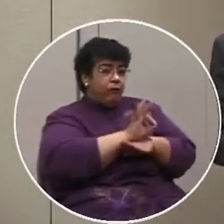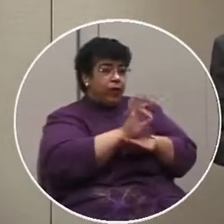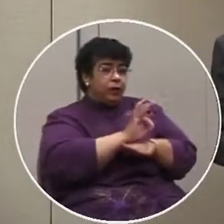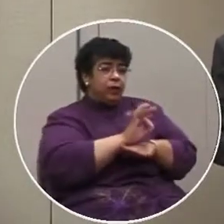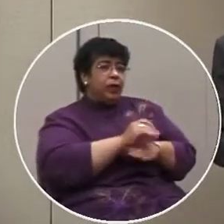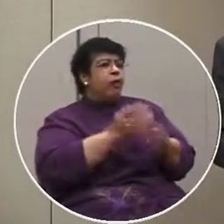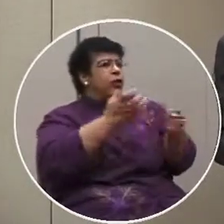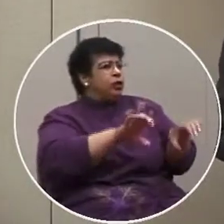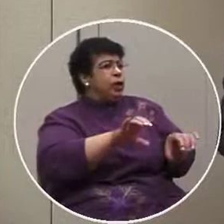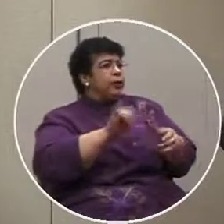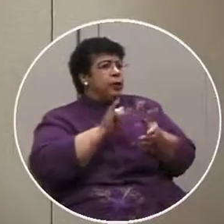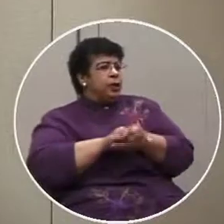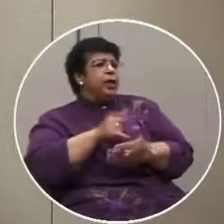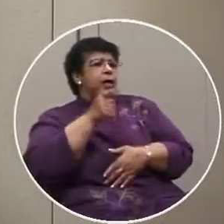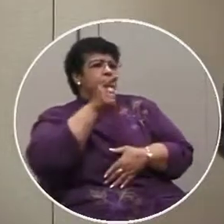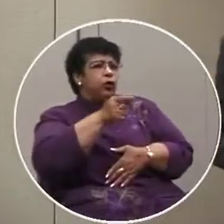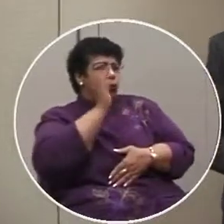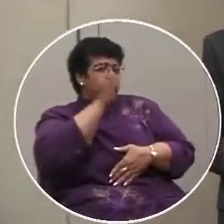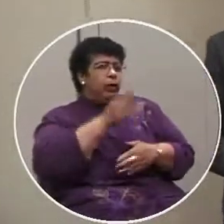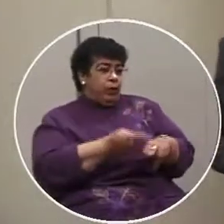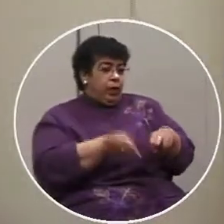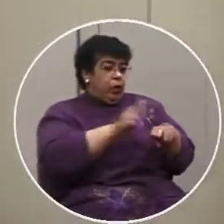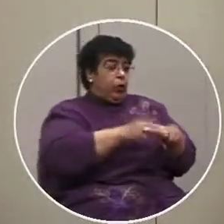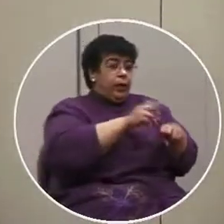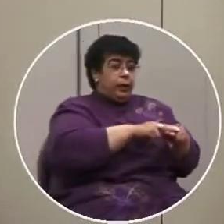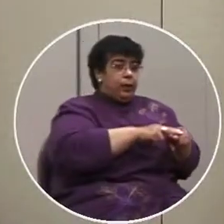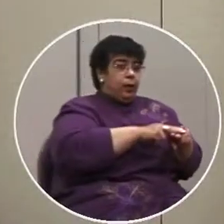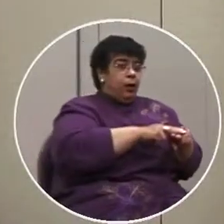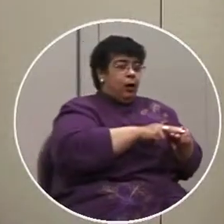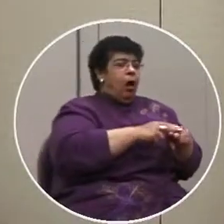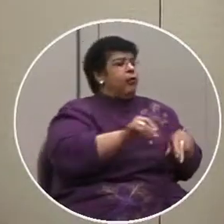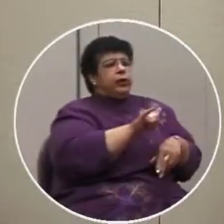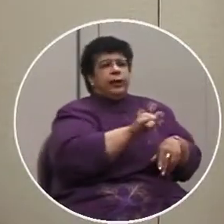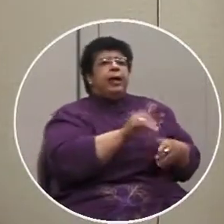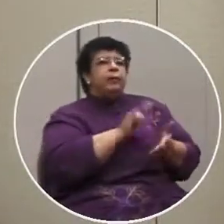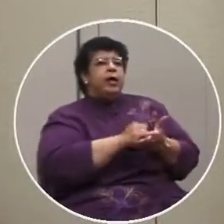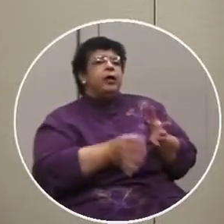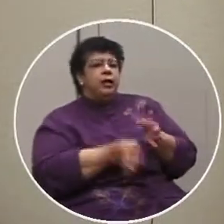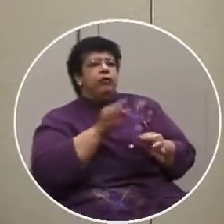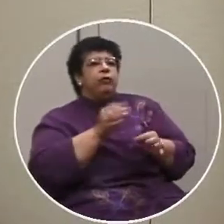behavior are exactly the same as you will make it worse.